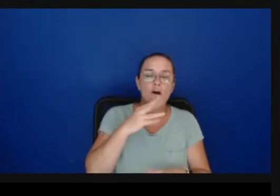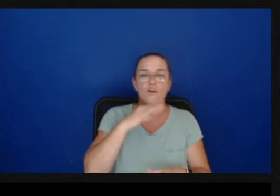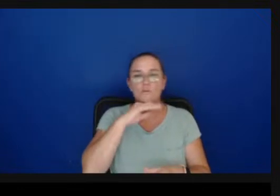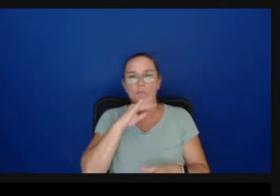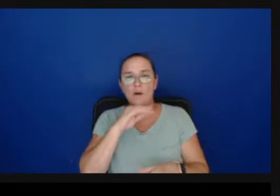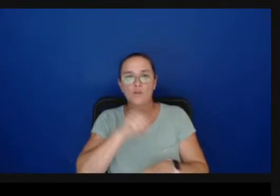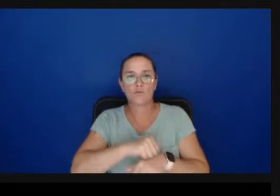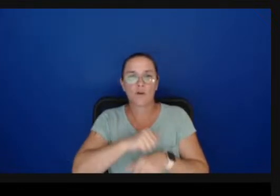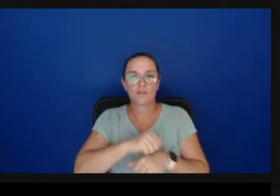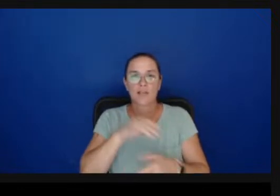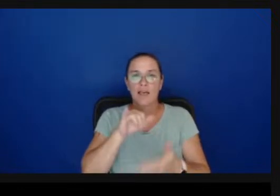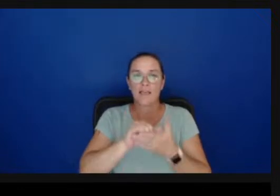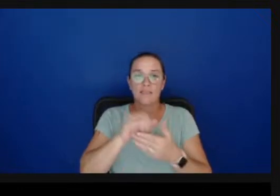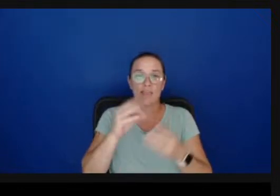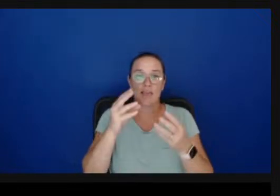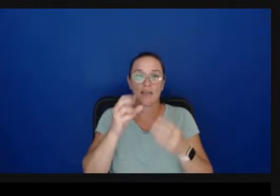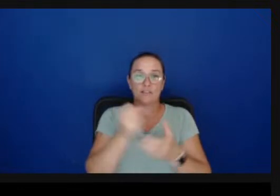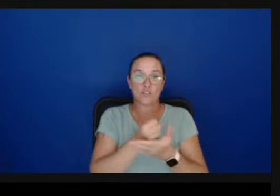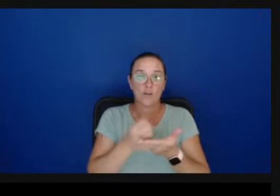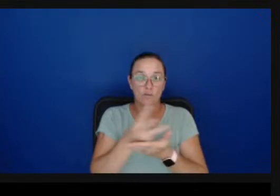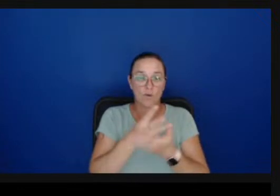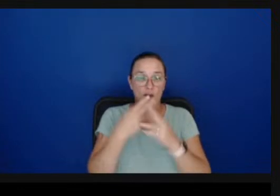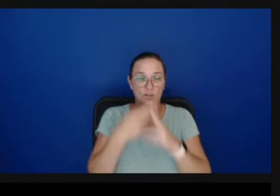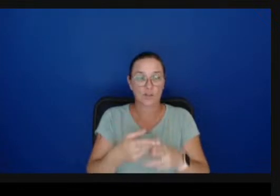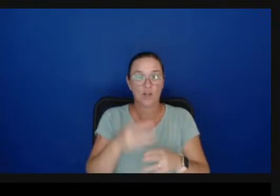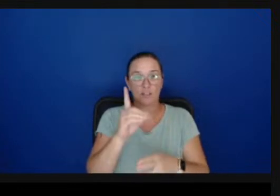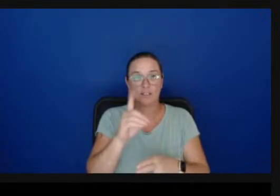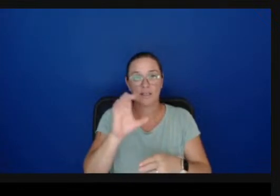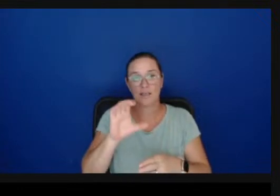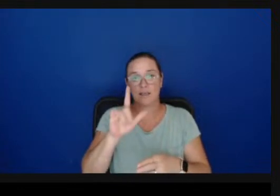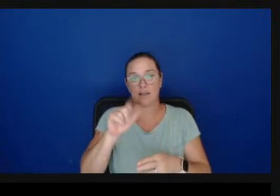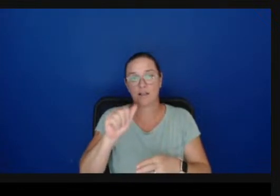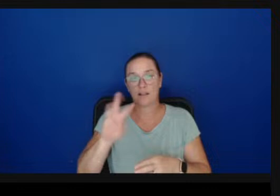called DClaw. This must be a